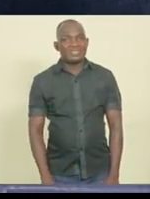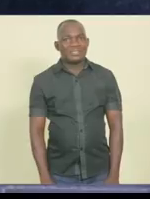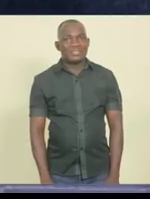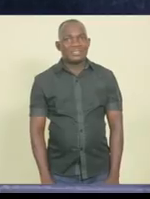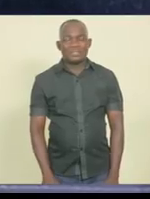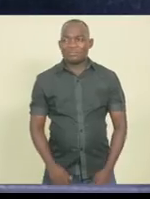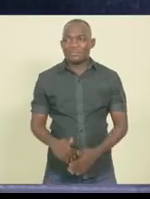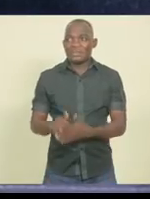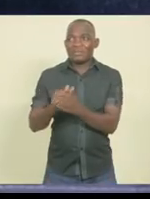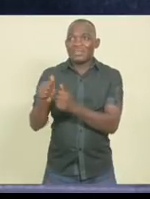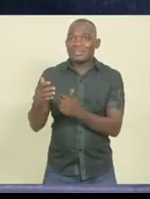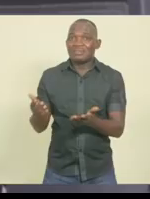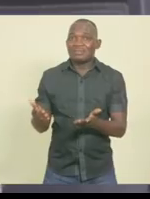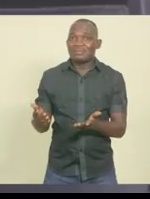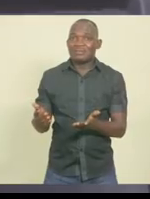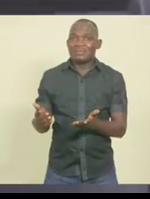Alpha.